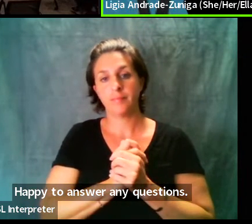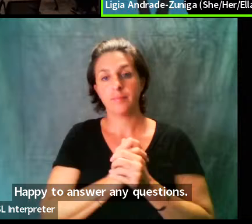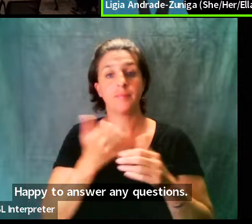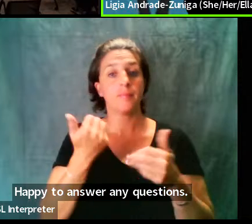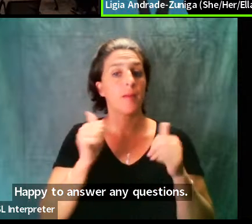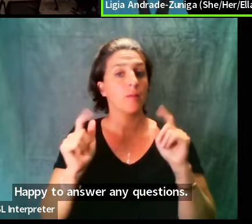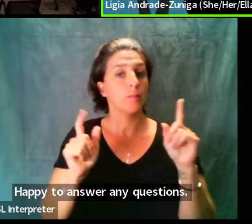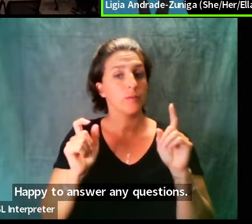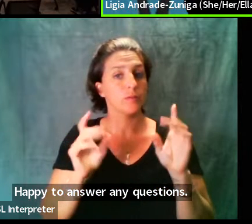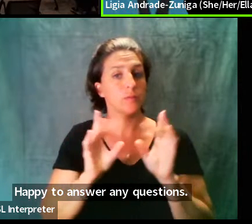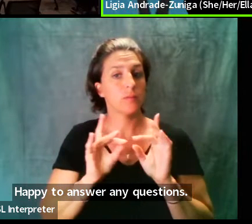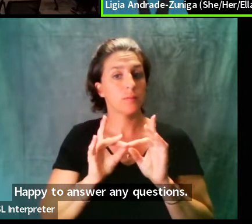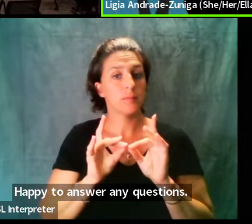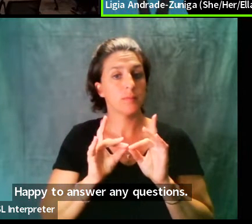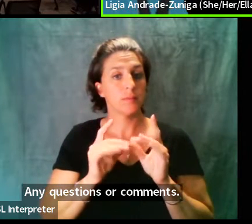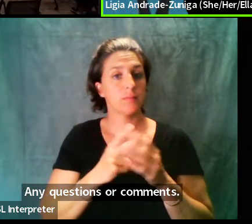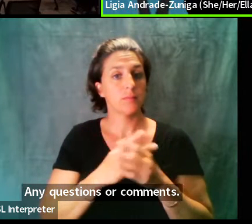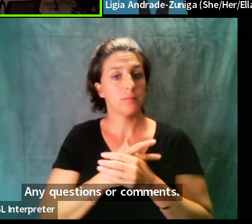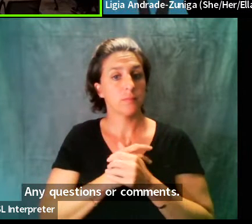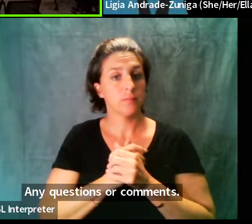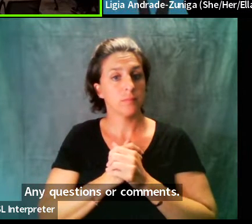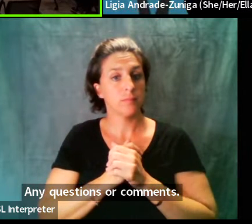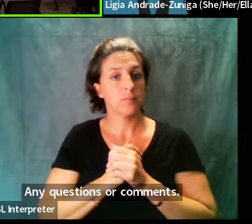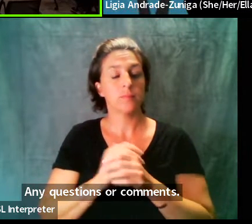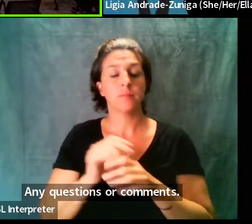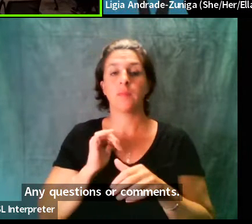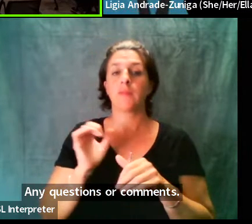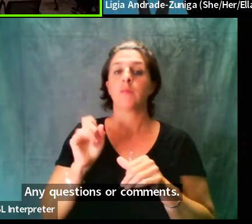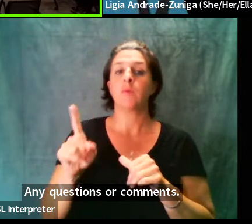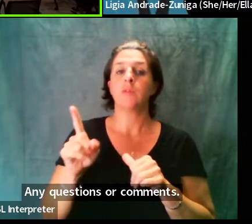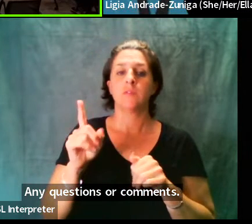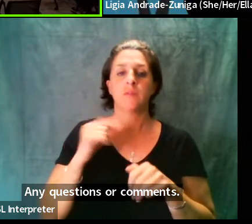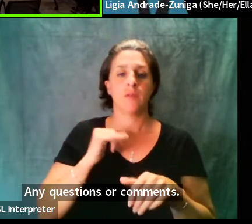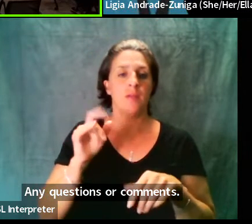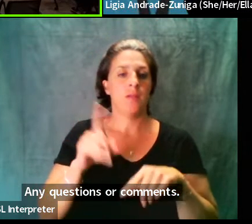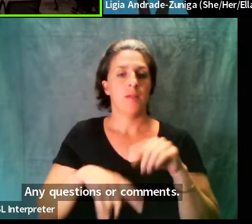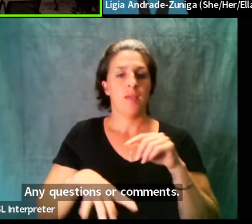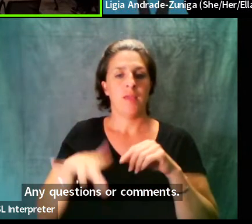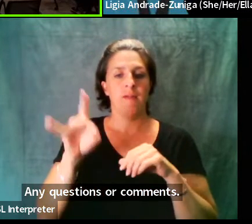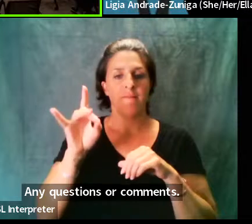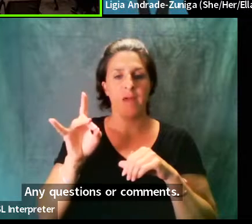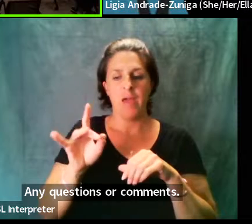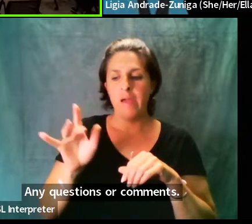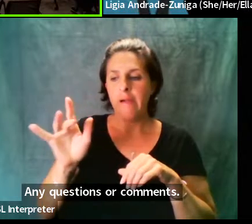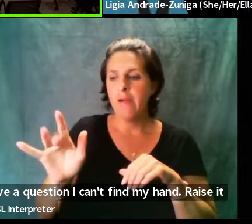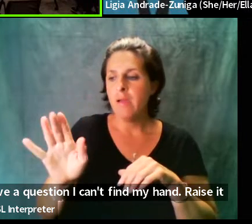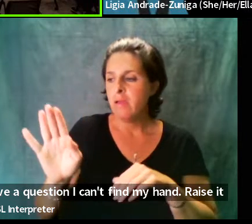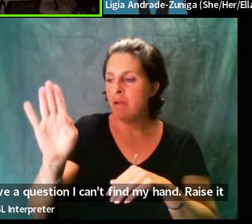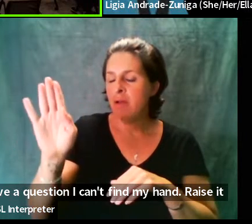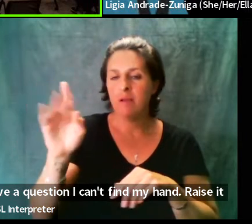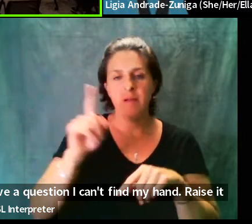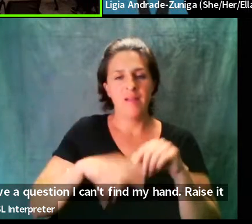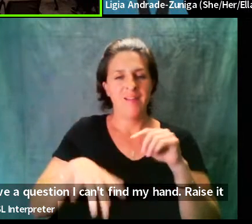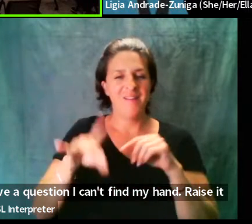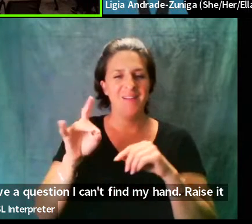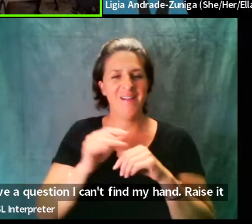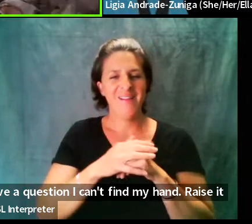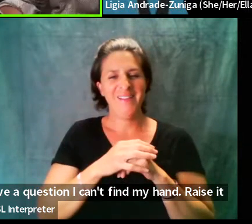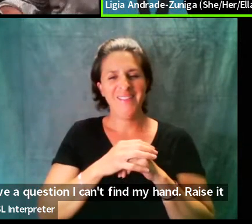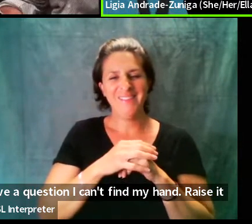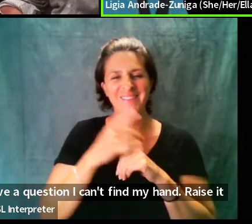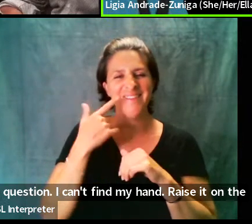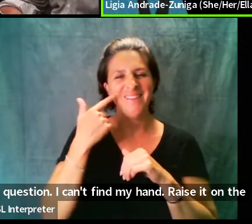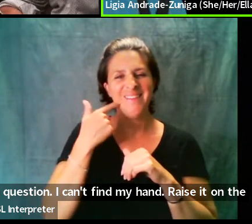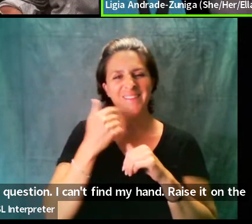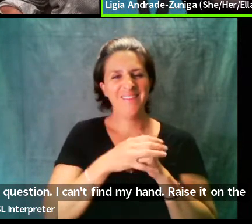comments? Go for it. I have a question. I can't find my hand to raise it on the thing and I can't.